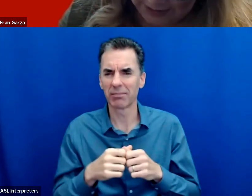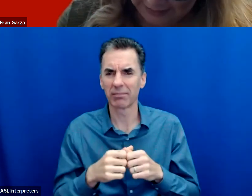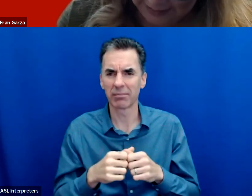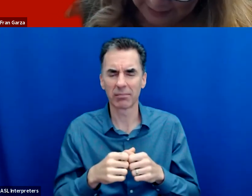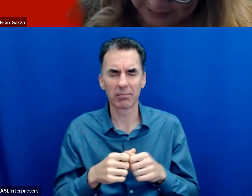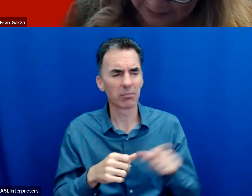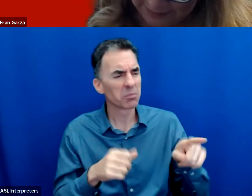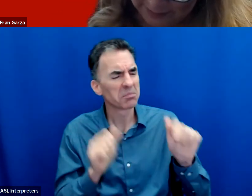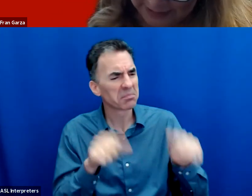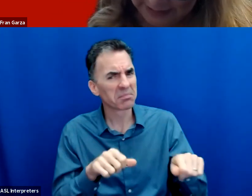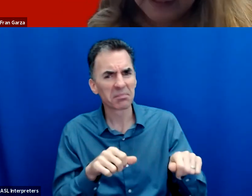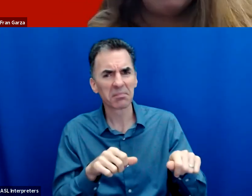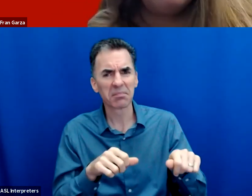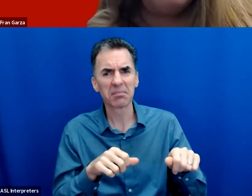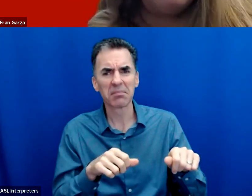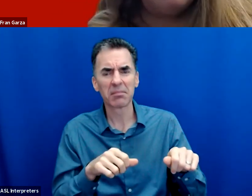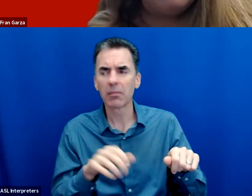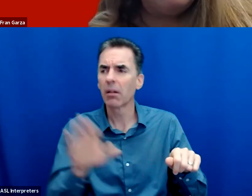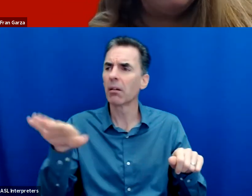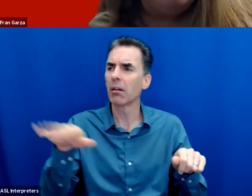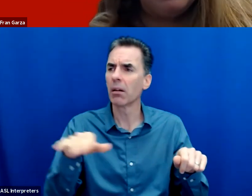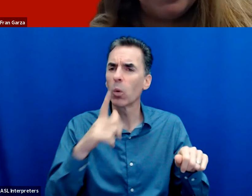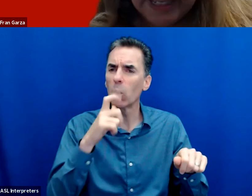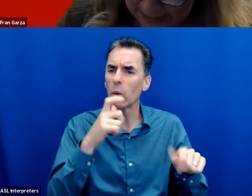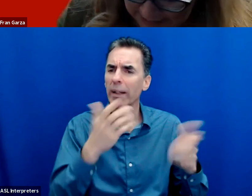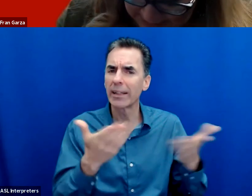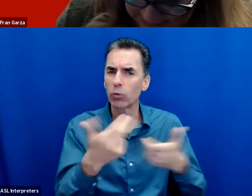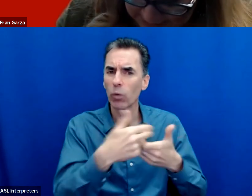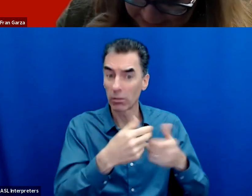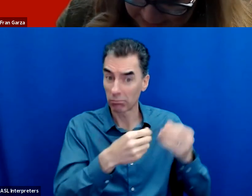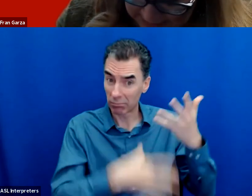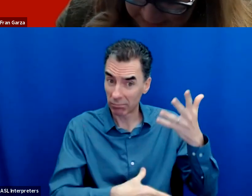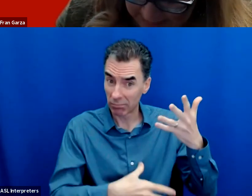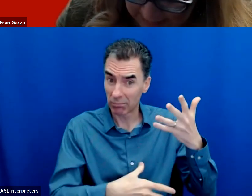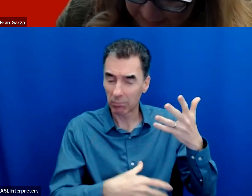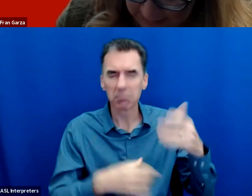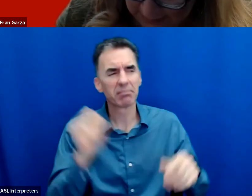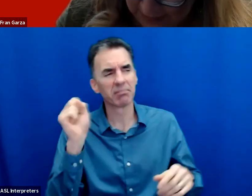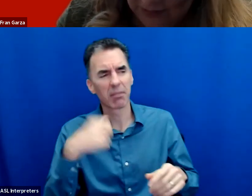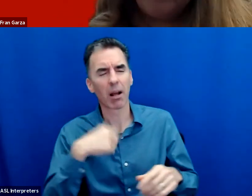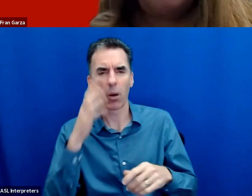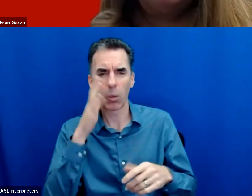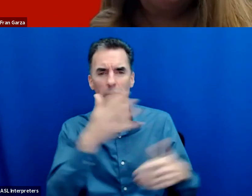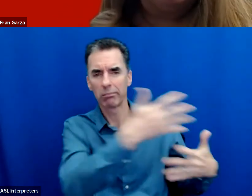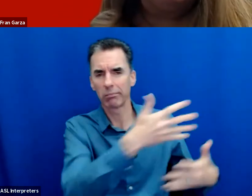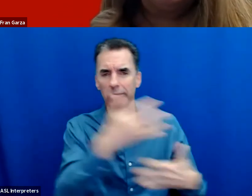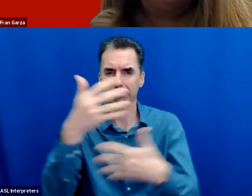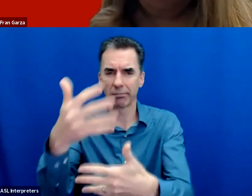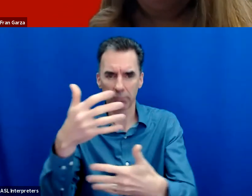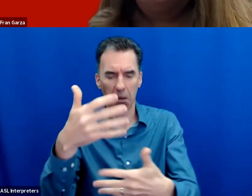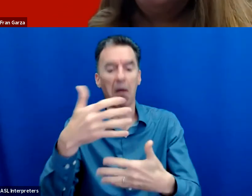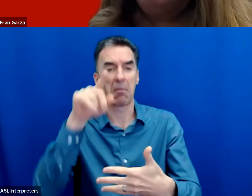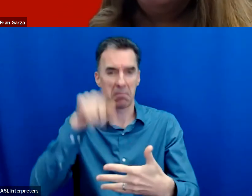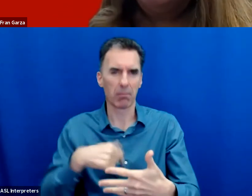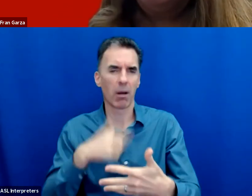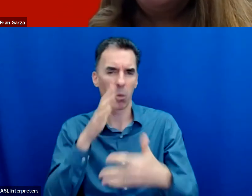for you to get like a listing of everybody in the meeting today? Absolutely. I'll send you the participant list. Great. So I'll follow up